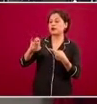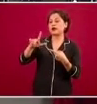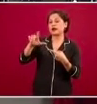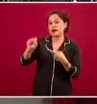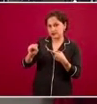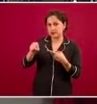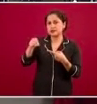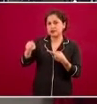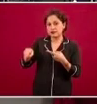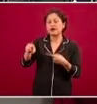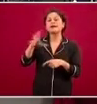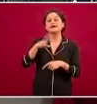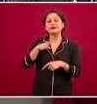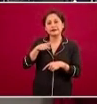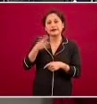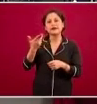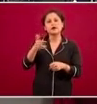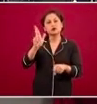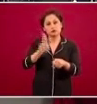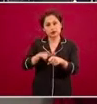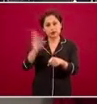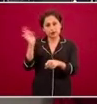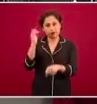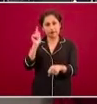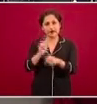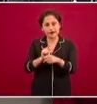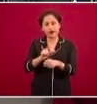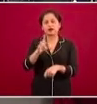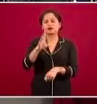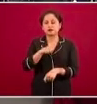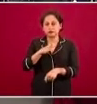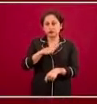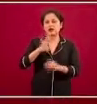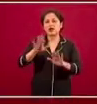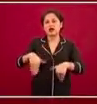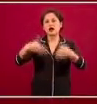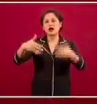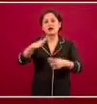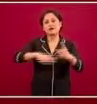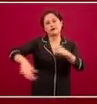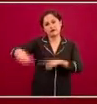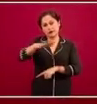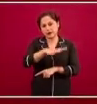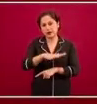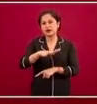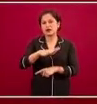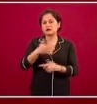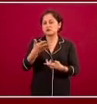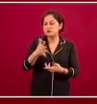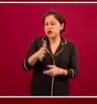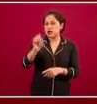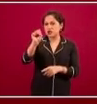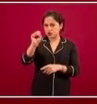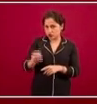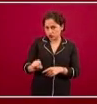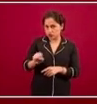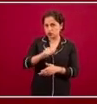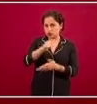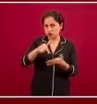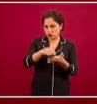Yes, these tunnels started appearing even inside hospitals in Mexico City and in some public